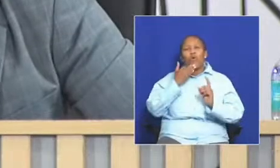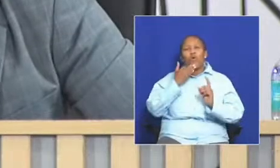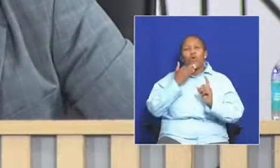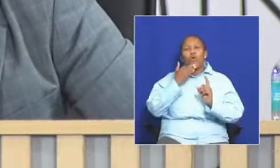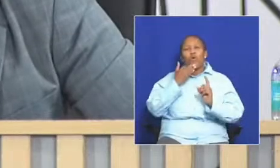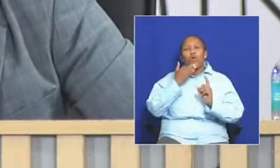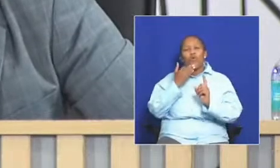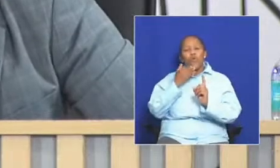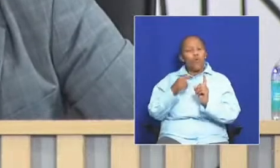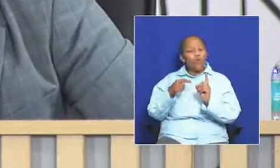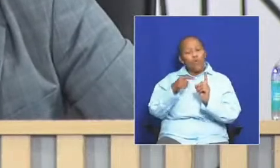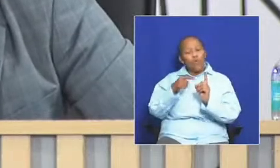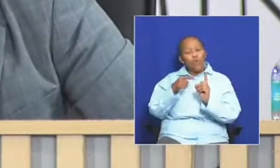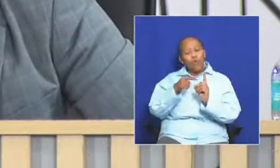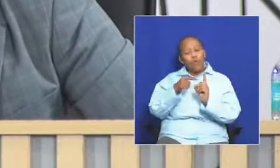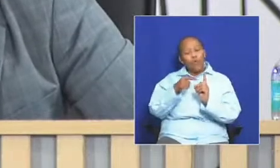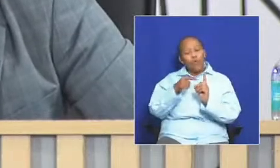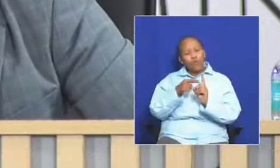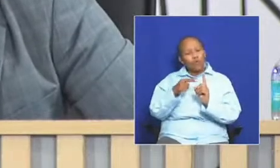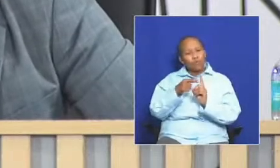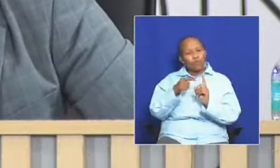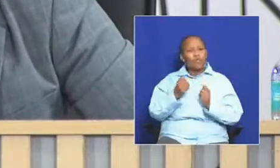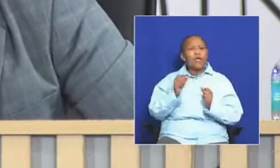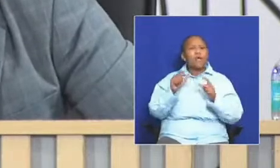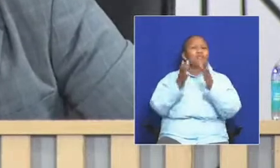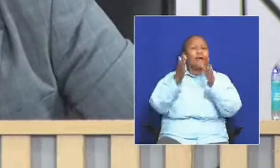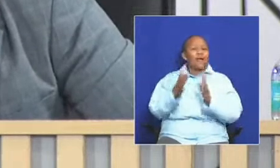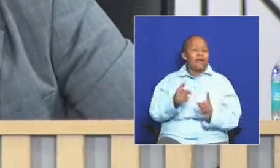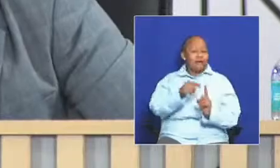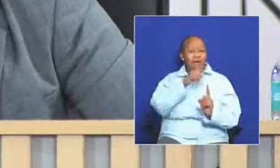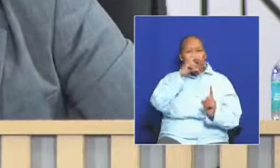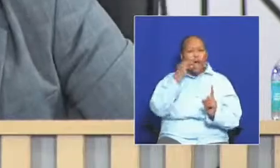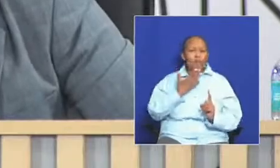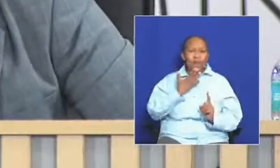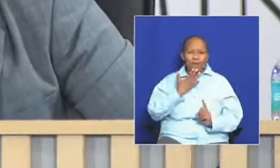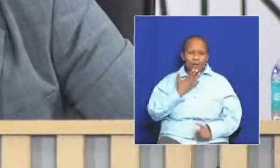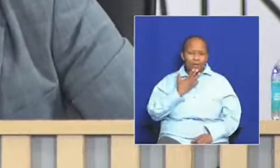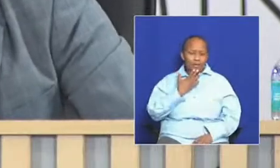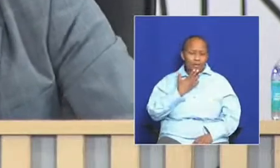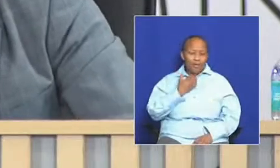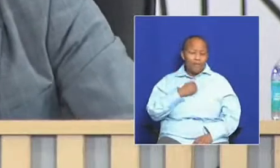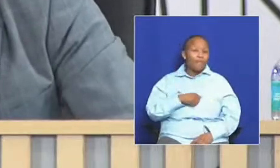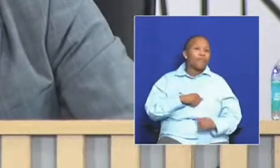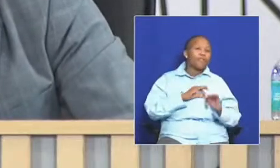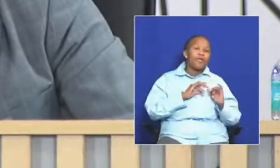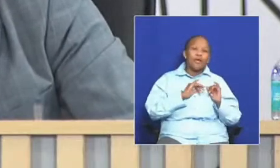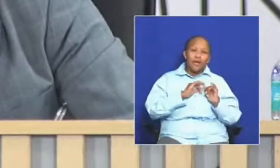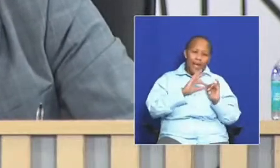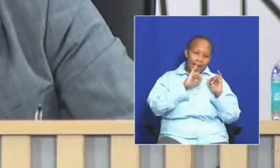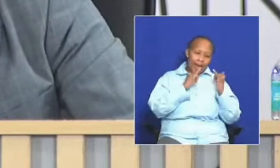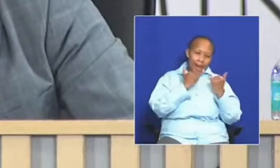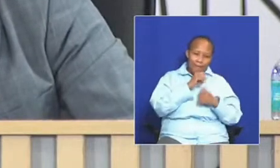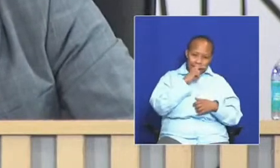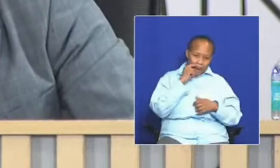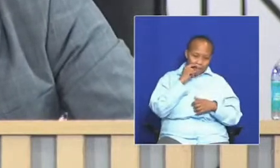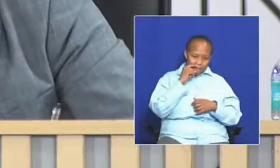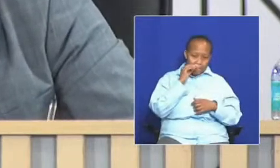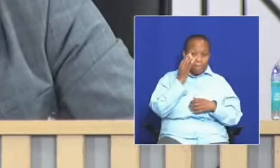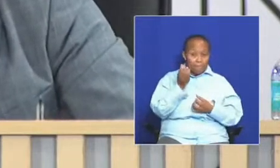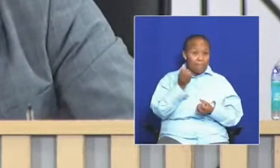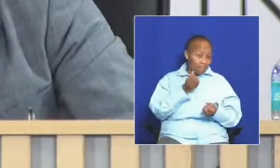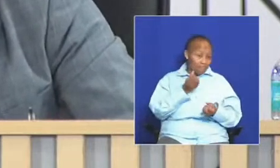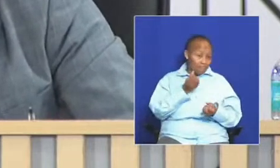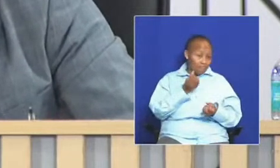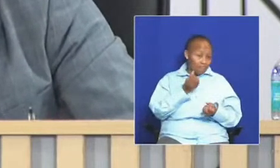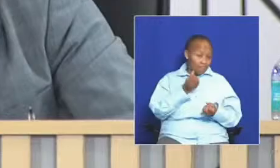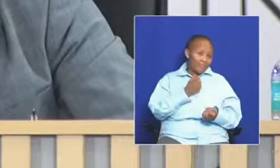the other companies. Who's this main supplier? I'll give you the name of the company. You had, earlier I mentioned